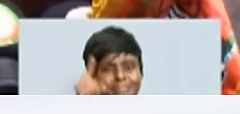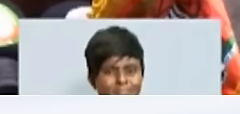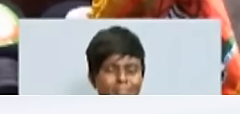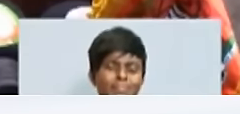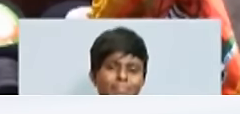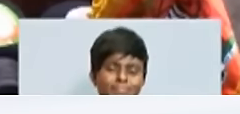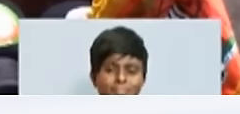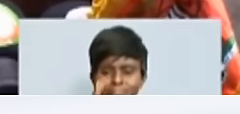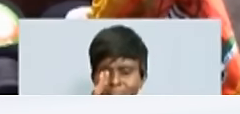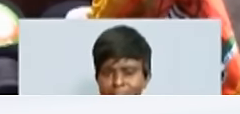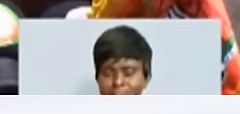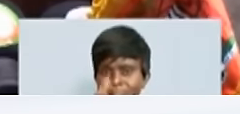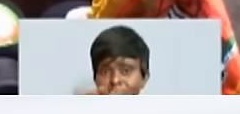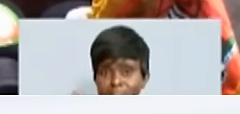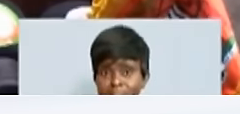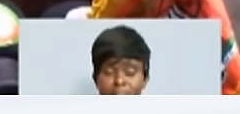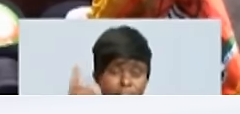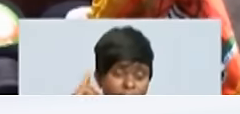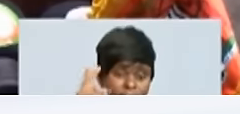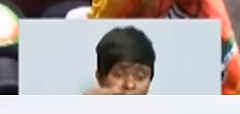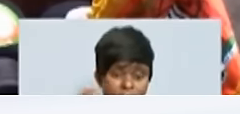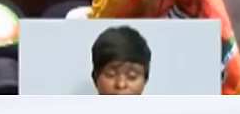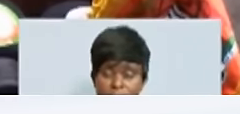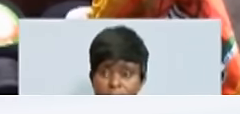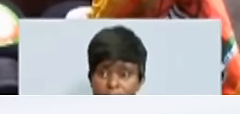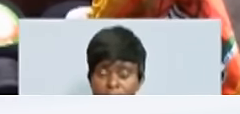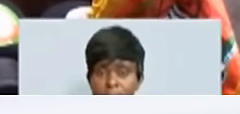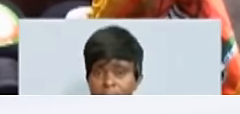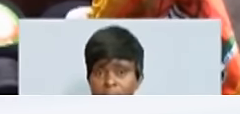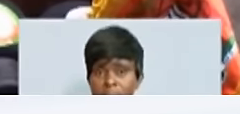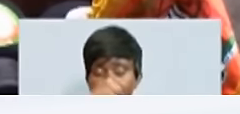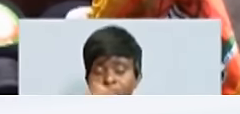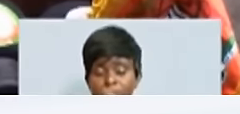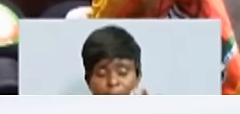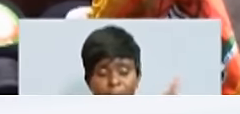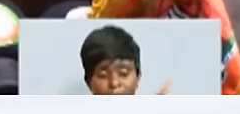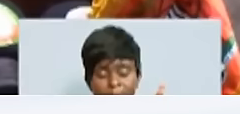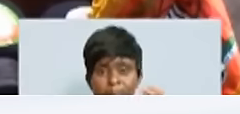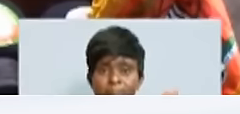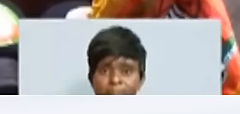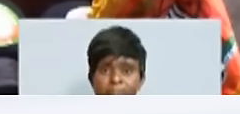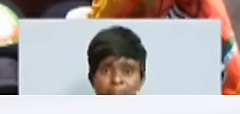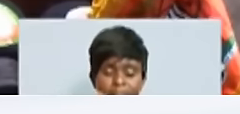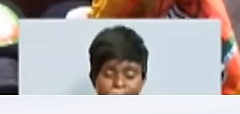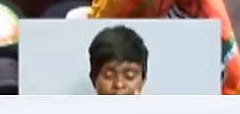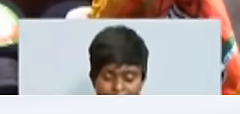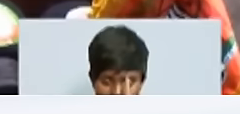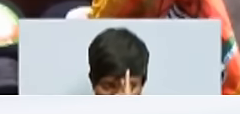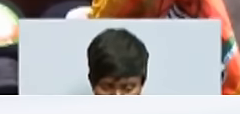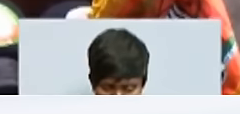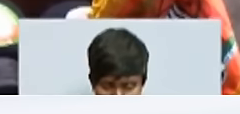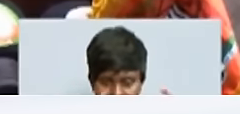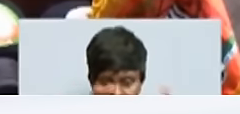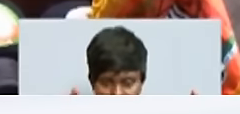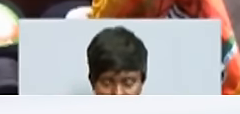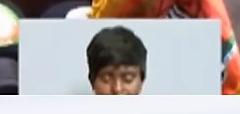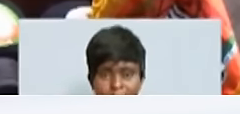time, Madam Speaker, in the history of our country, these bursaries are decided at the constituency